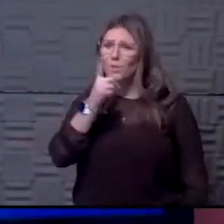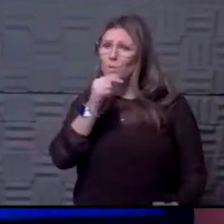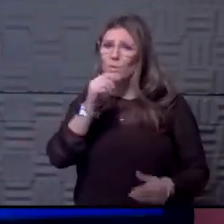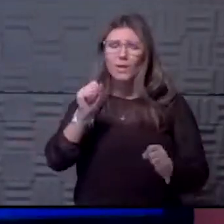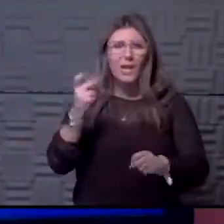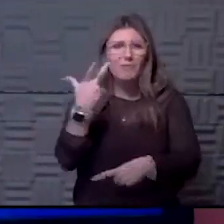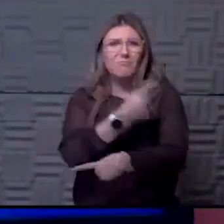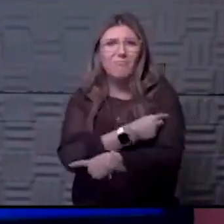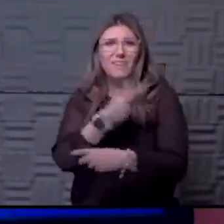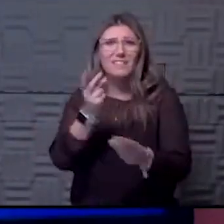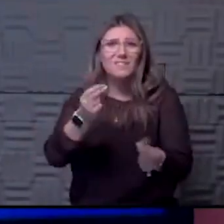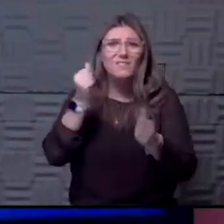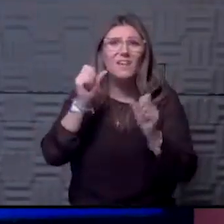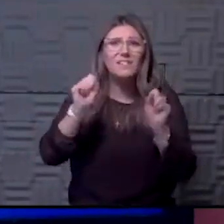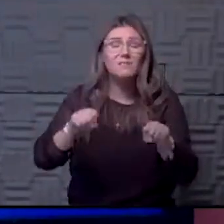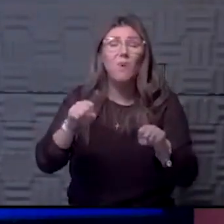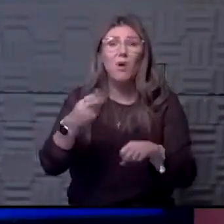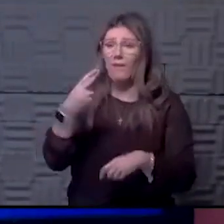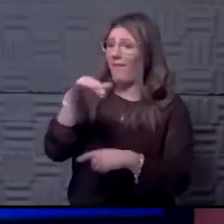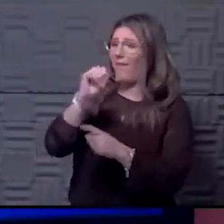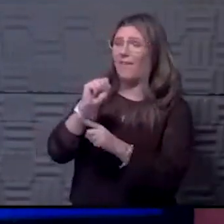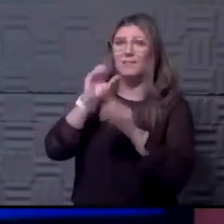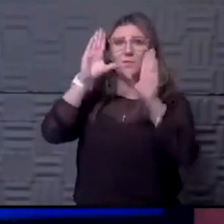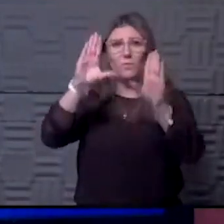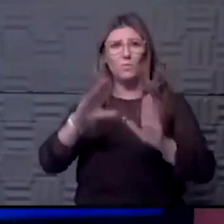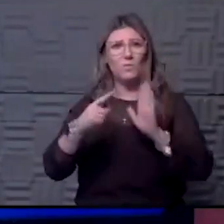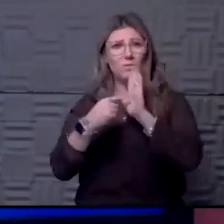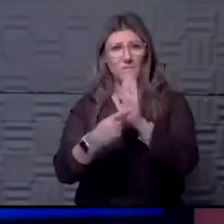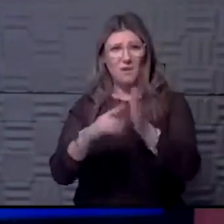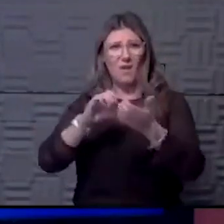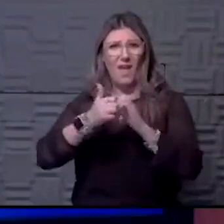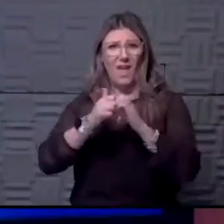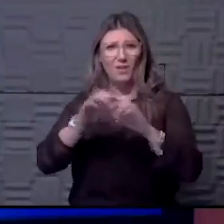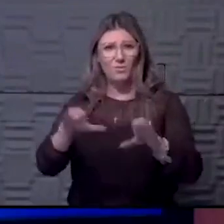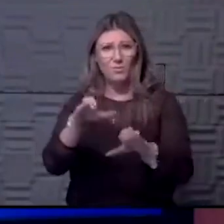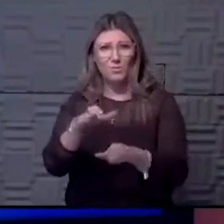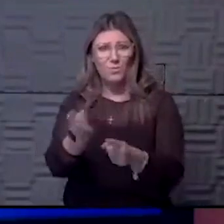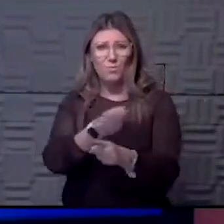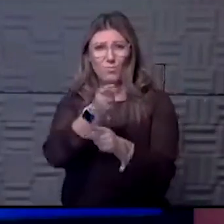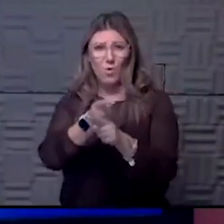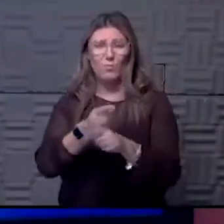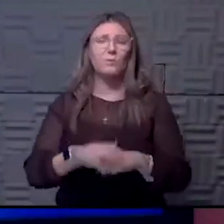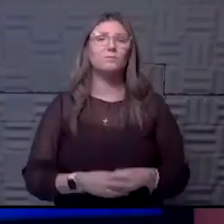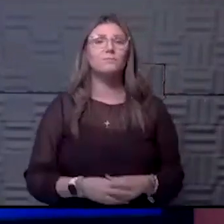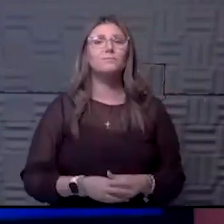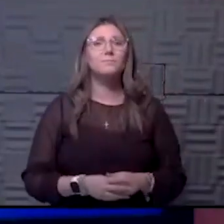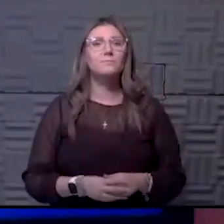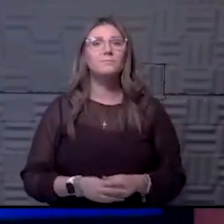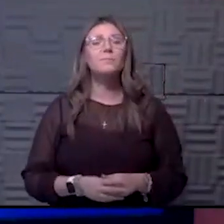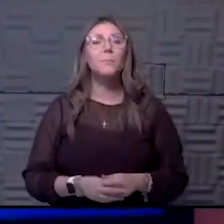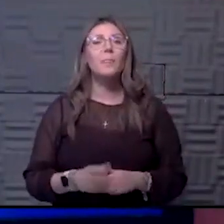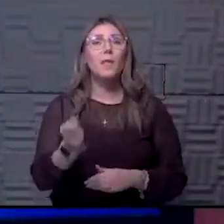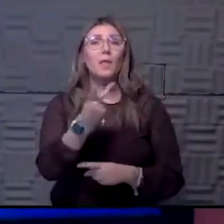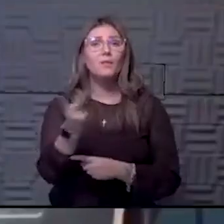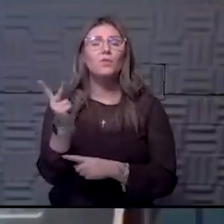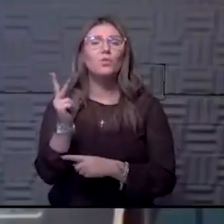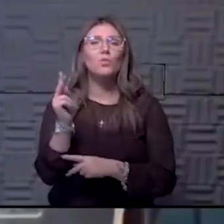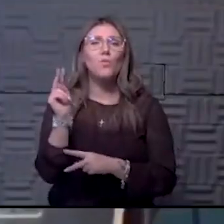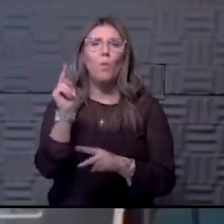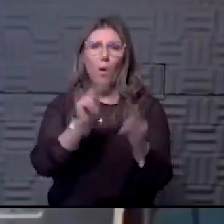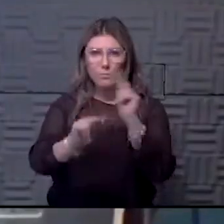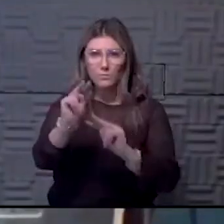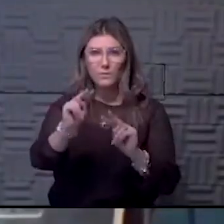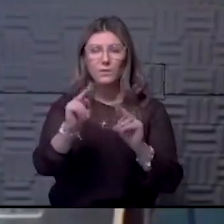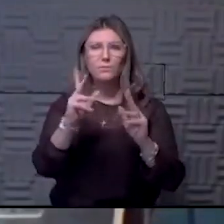rapidly as possible. I think Hays is a great example of how to do it right, Senator. give you a couple of observations. One,